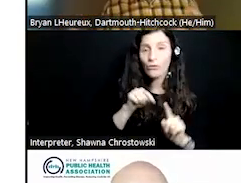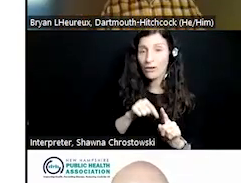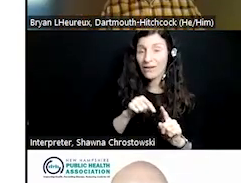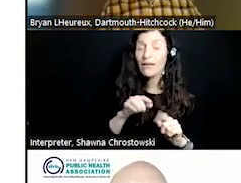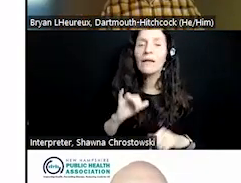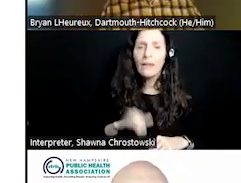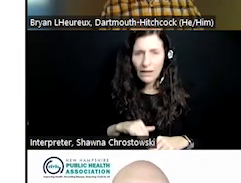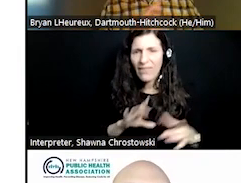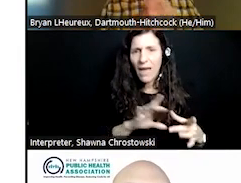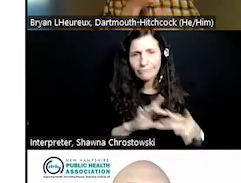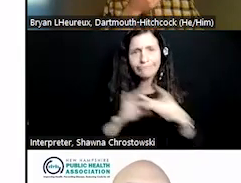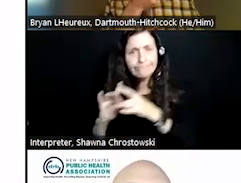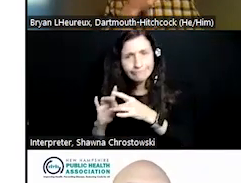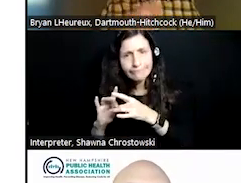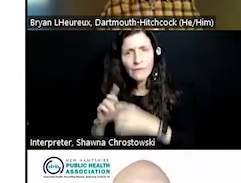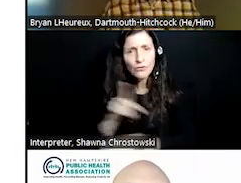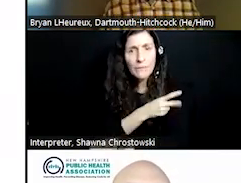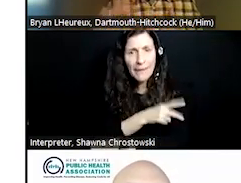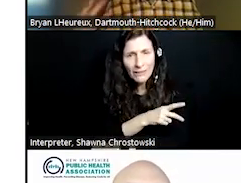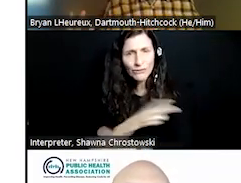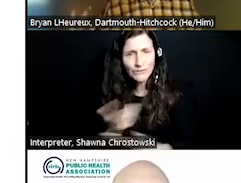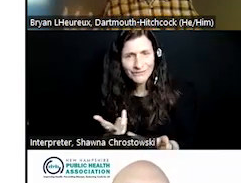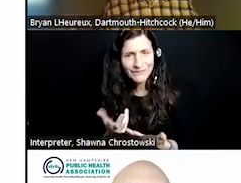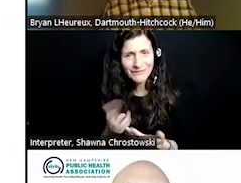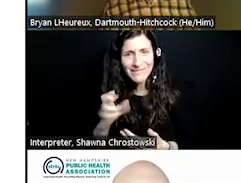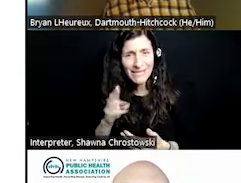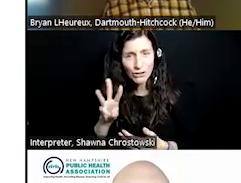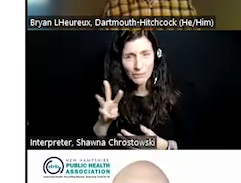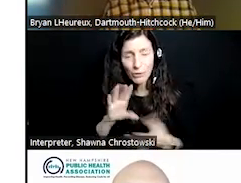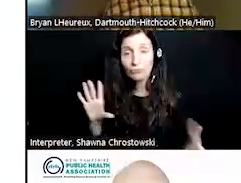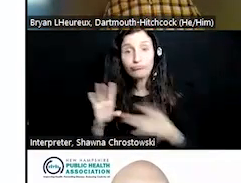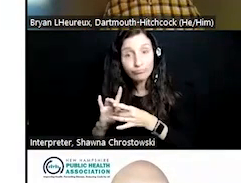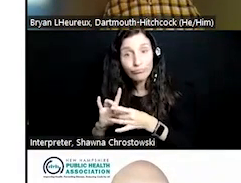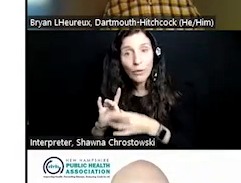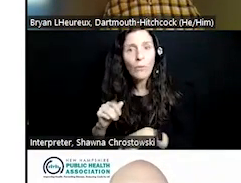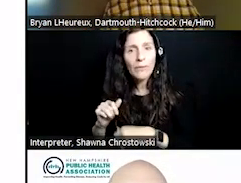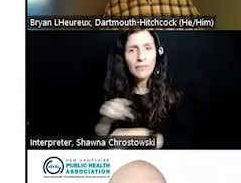that connection to the CHW for the patient, and that CHW can then work on